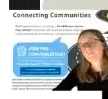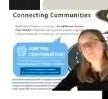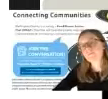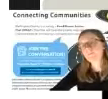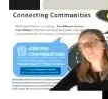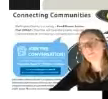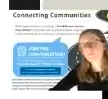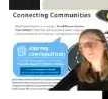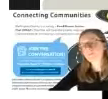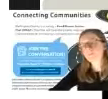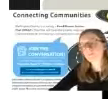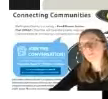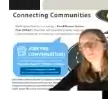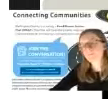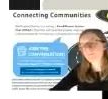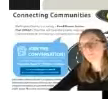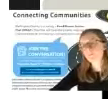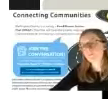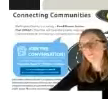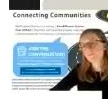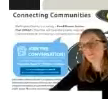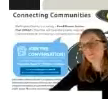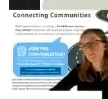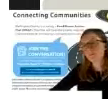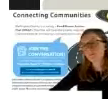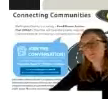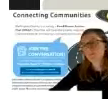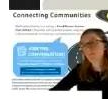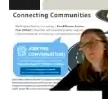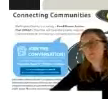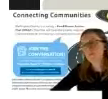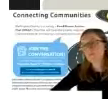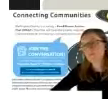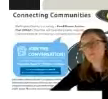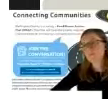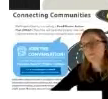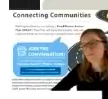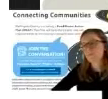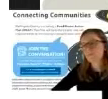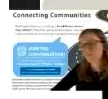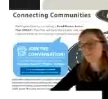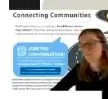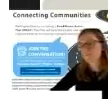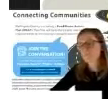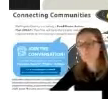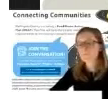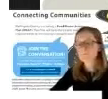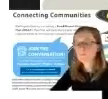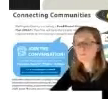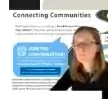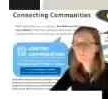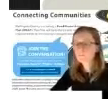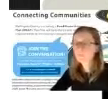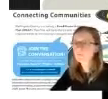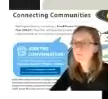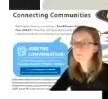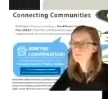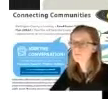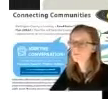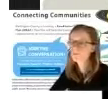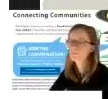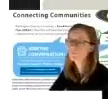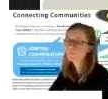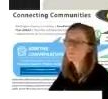infrastructure by providing additional lane in each direction. And the evaluation completed confirms the Gordon